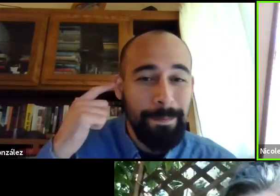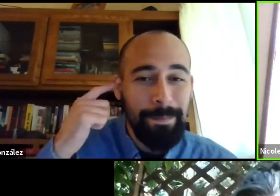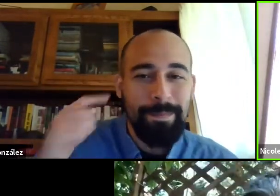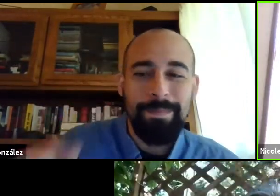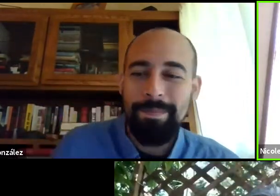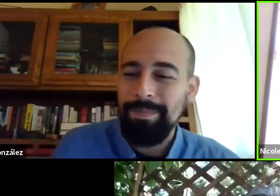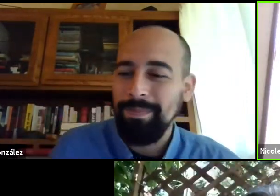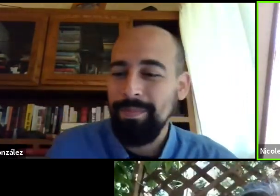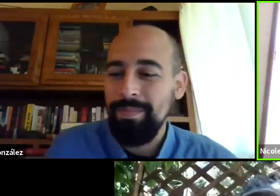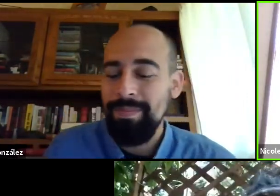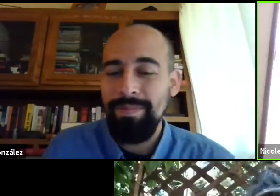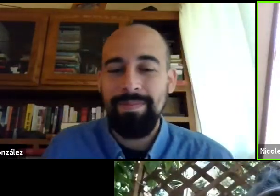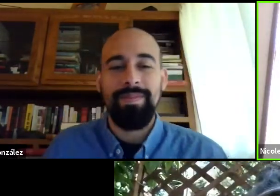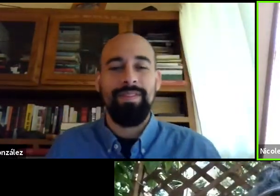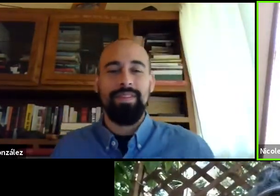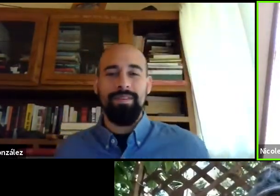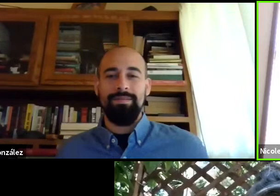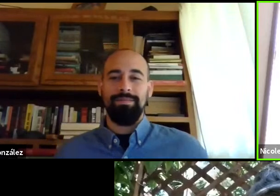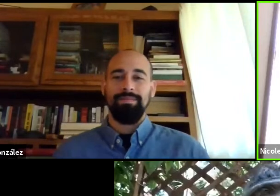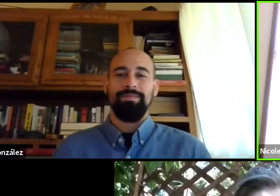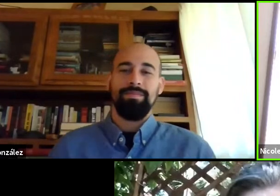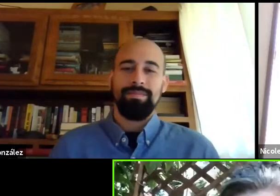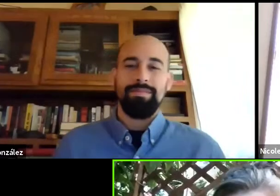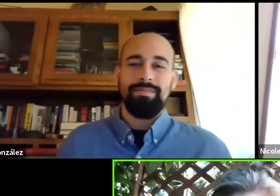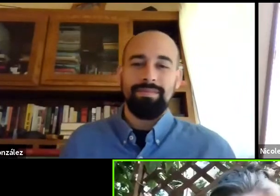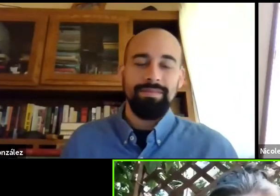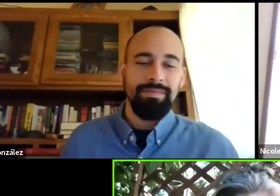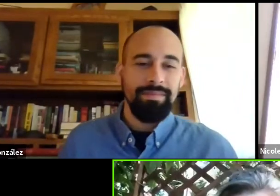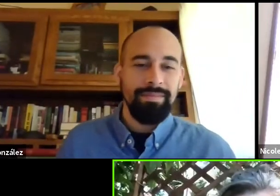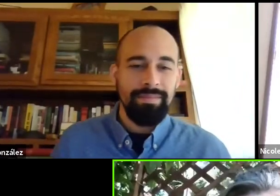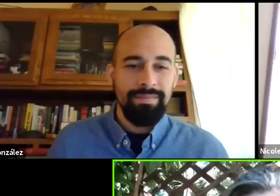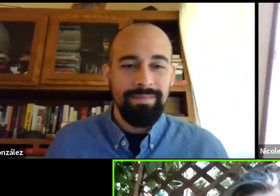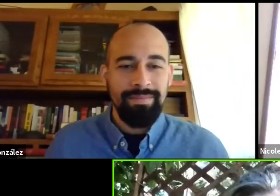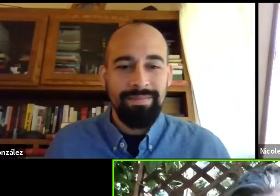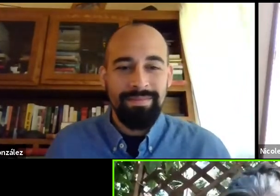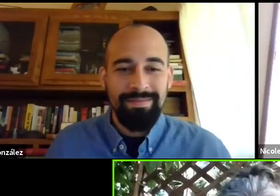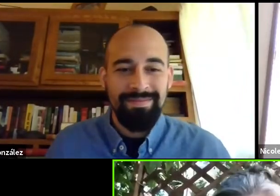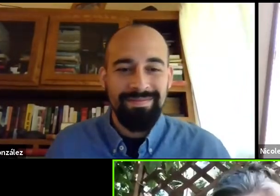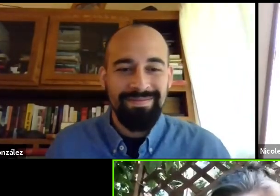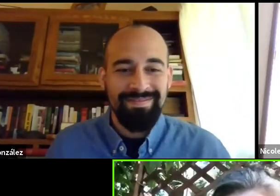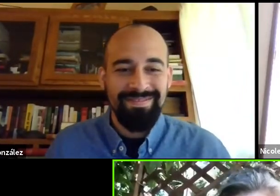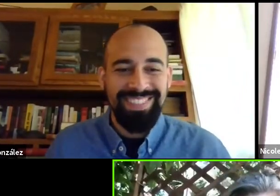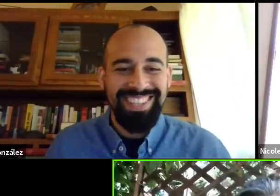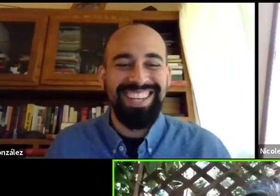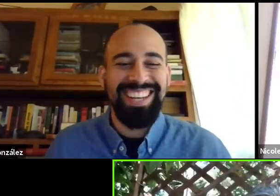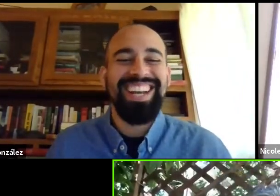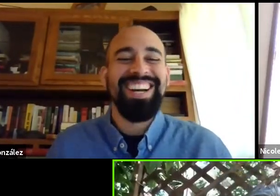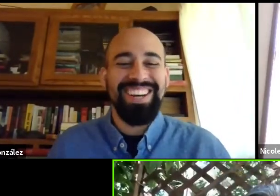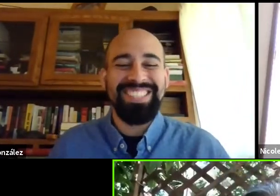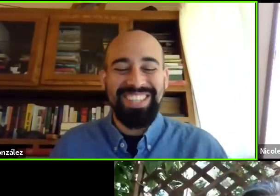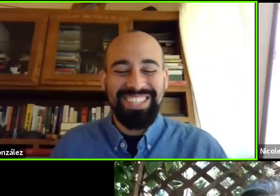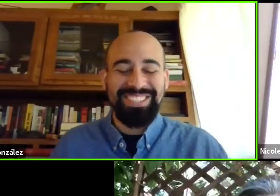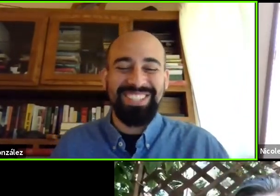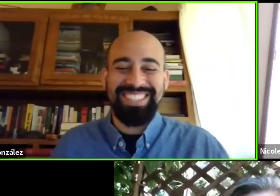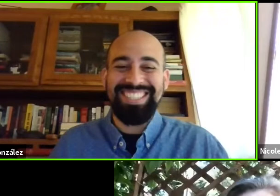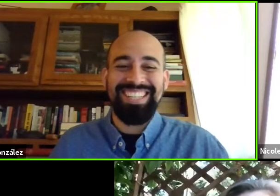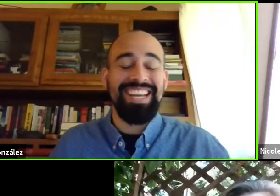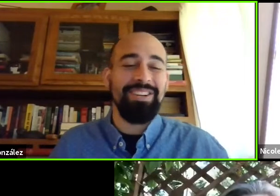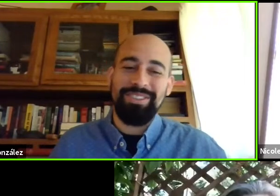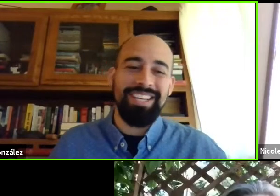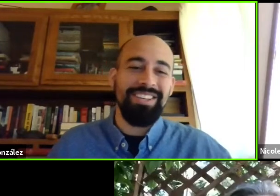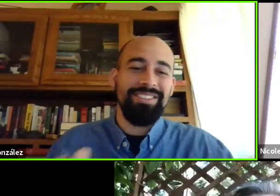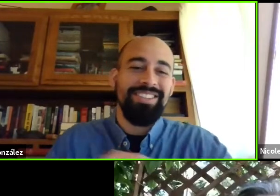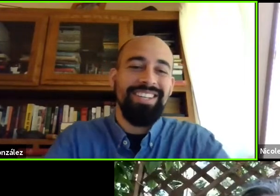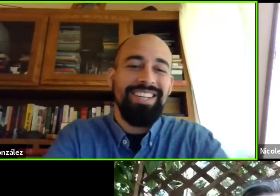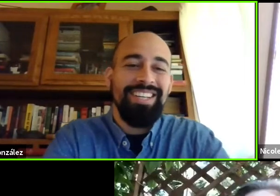oh you're muted you're muted okay i'm sweaty i just had a boot camp class but i'm here oh that's right you told us